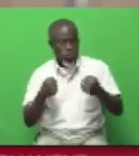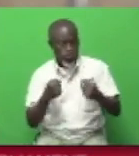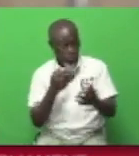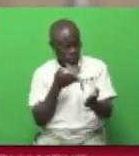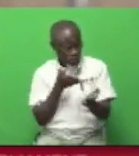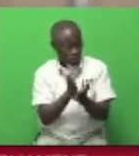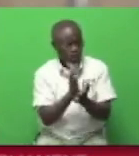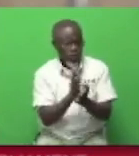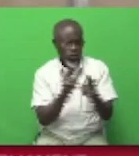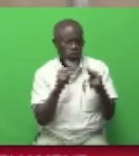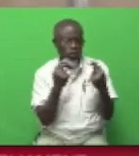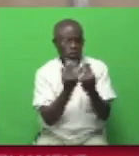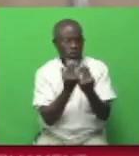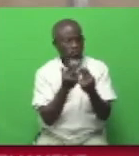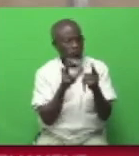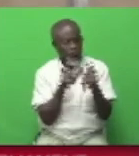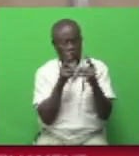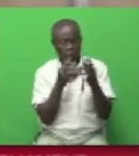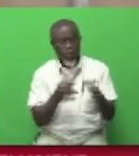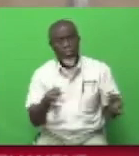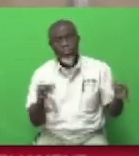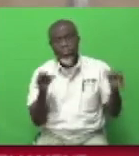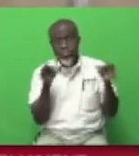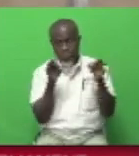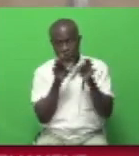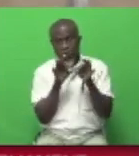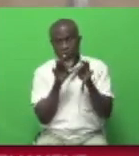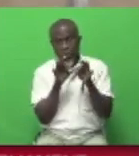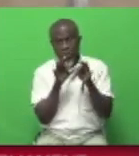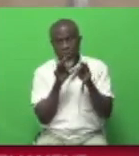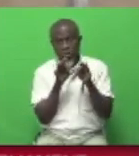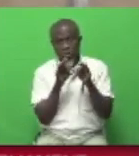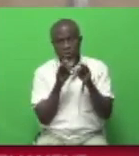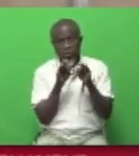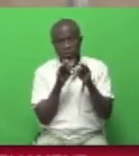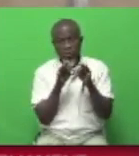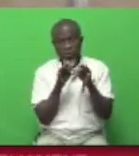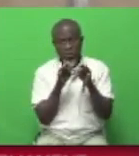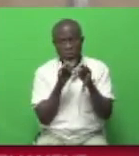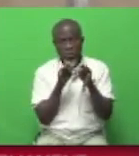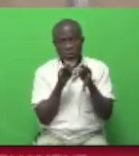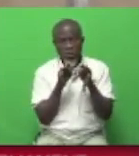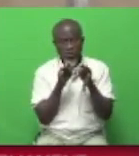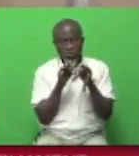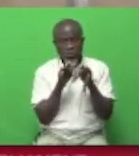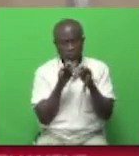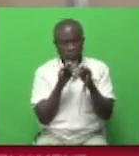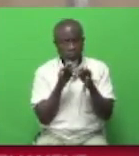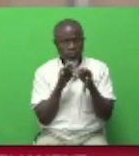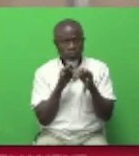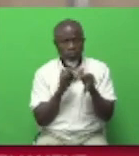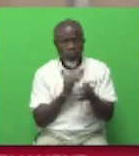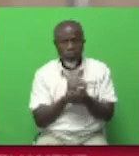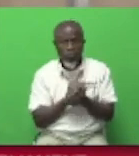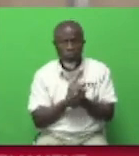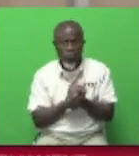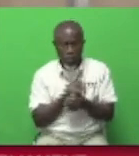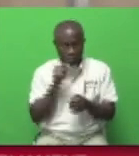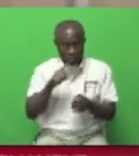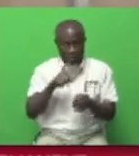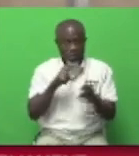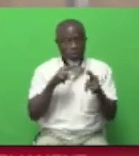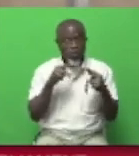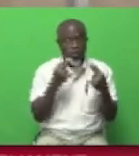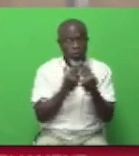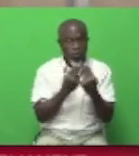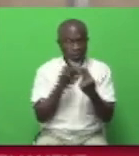of course, critical to the implementation of critical human rights. That unit, just